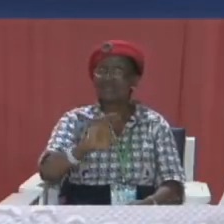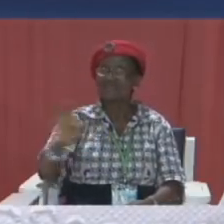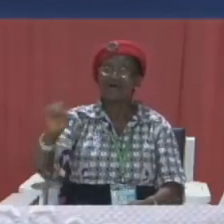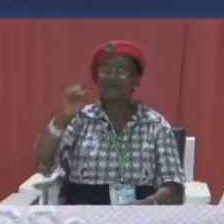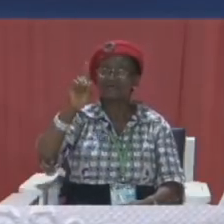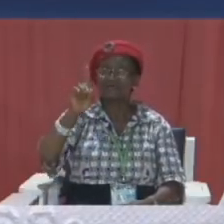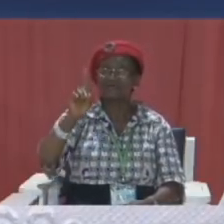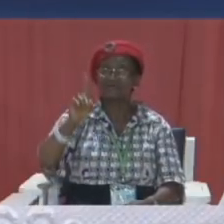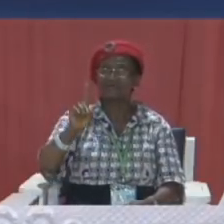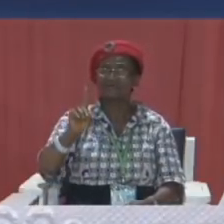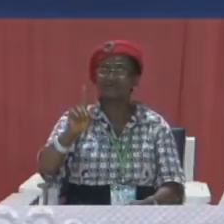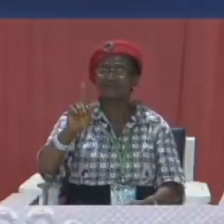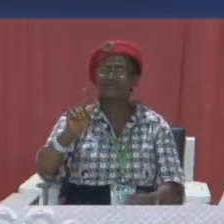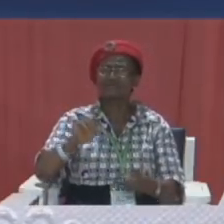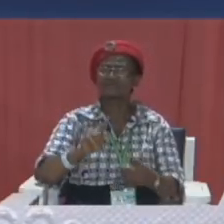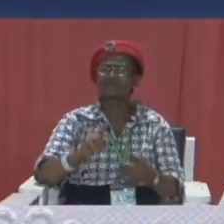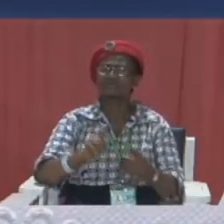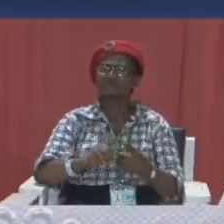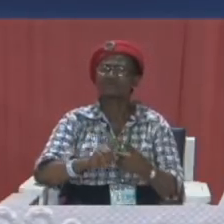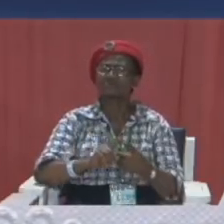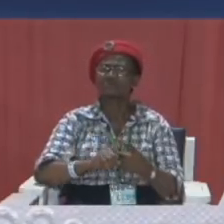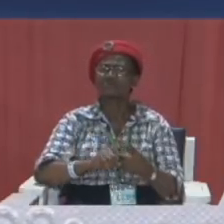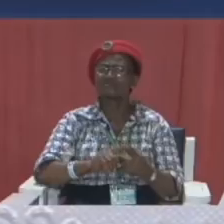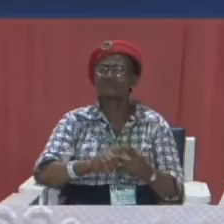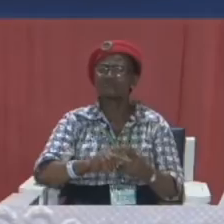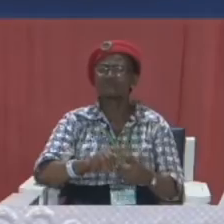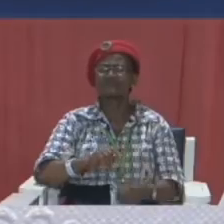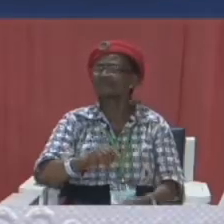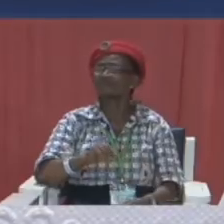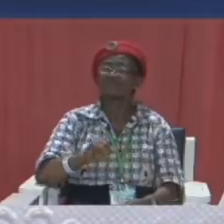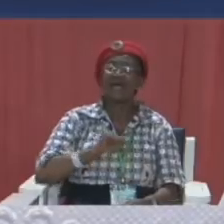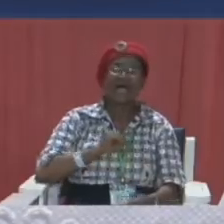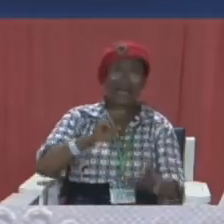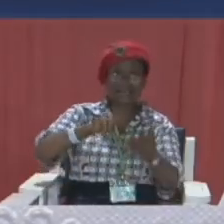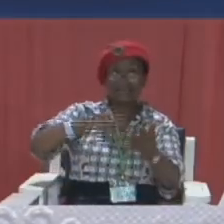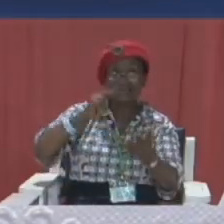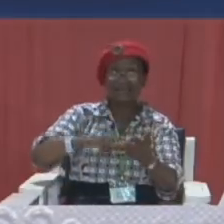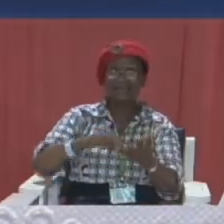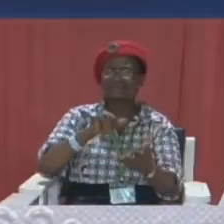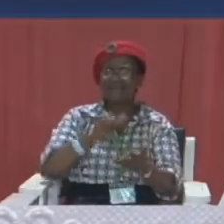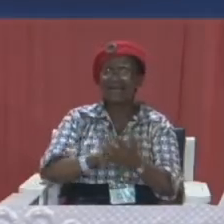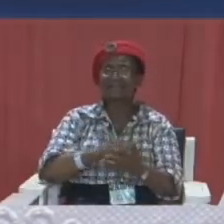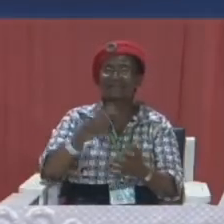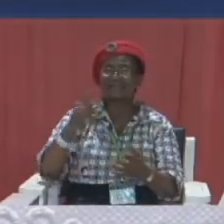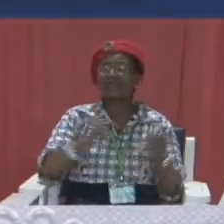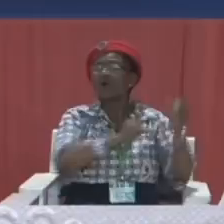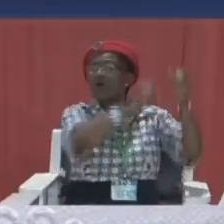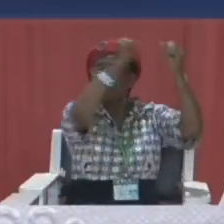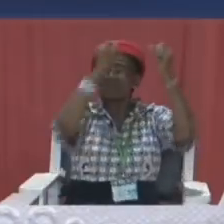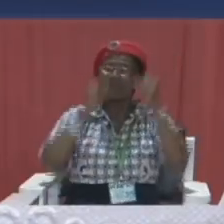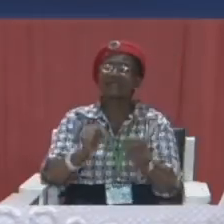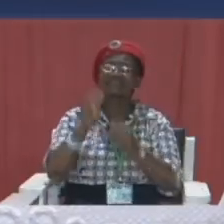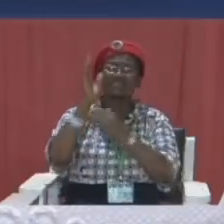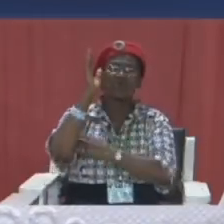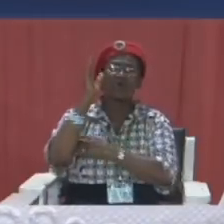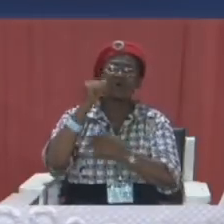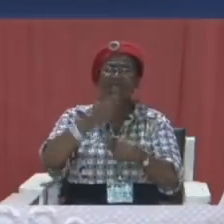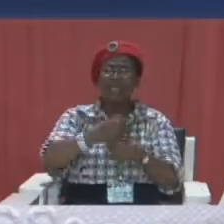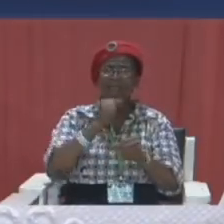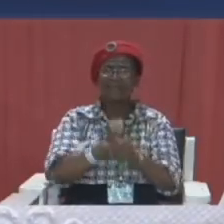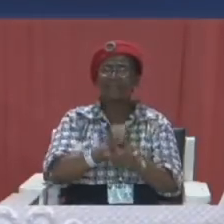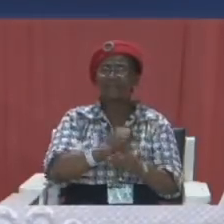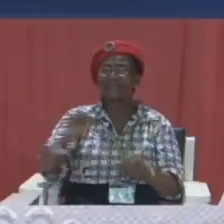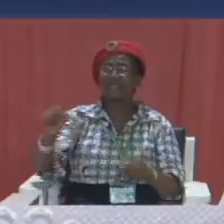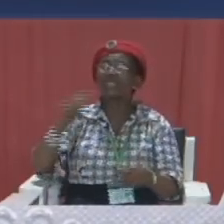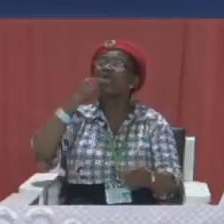ori keji din logbon ese ikini de iketa la. And I read that the Almighty God made a promise. Mo wa ka wi pe